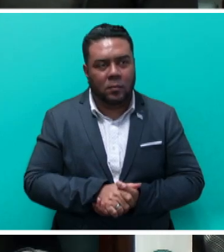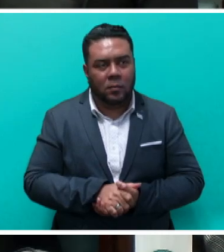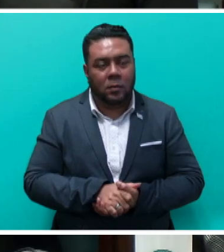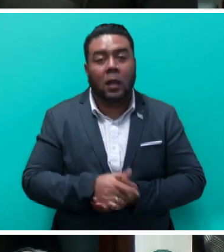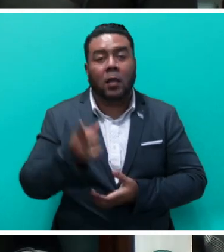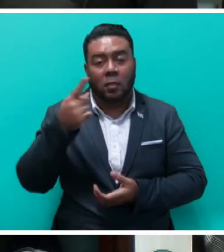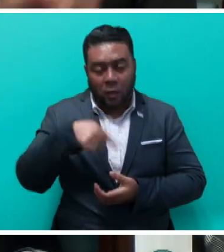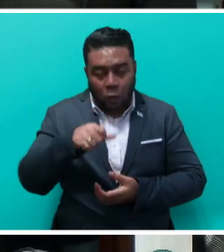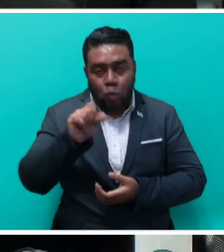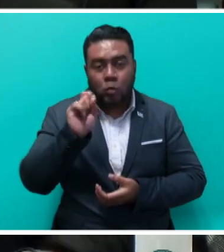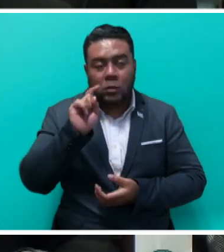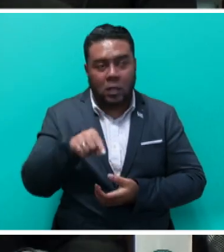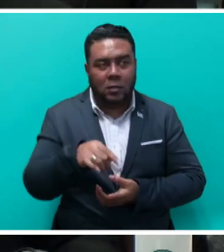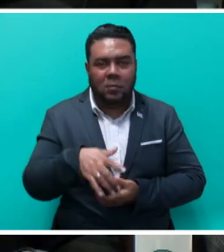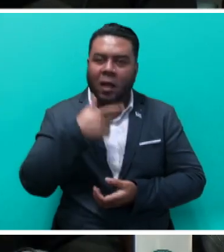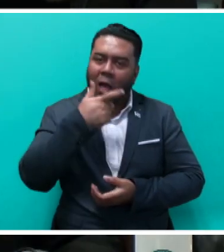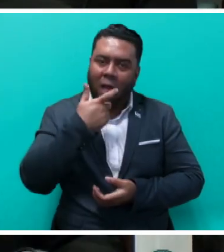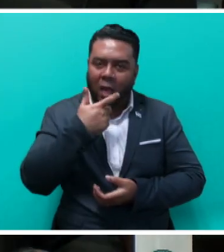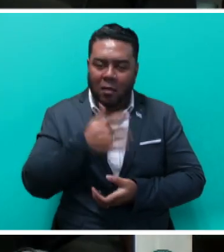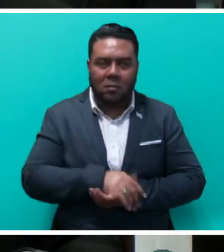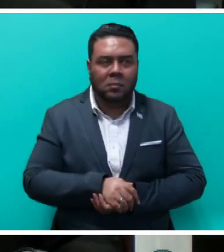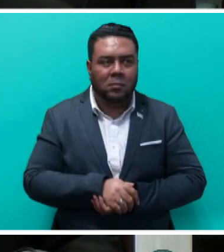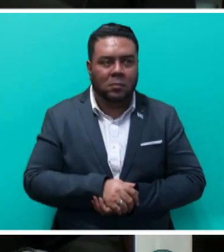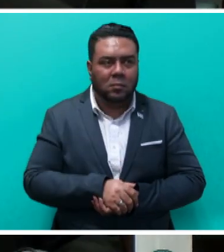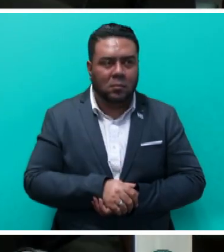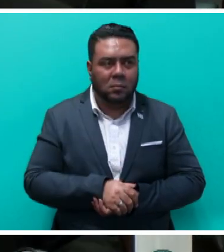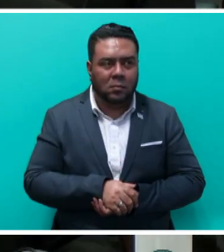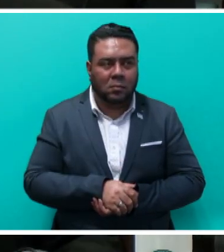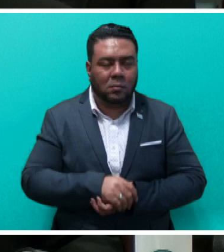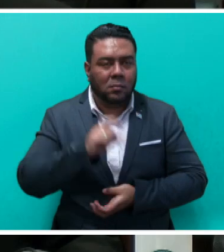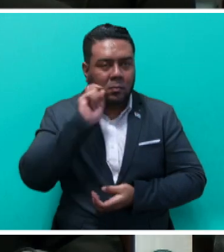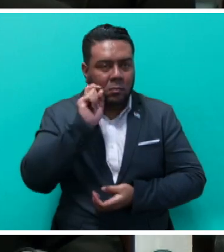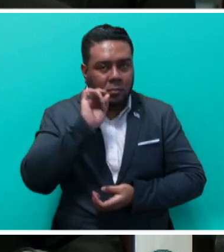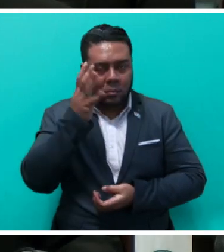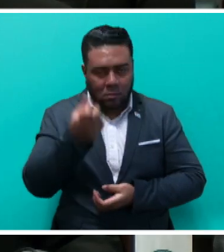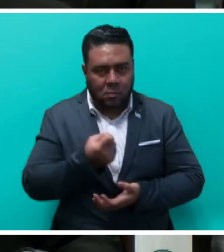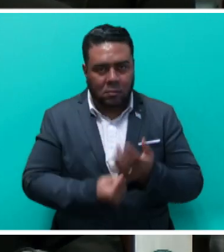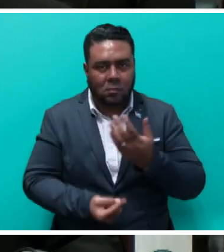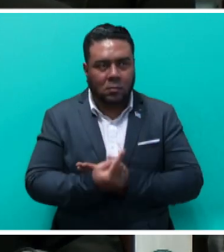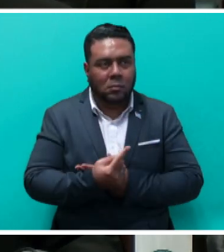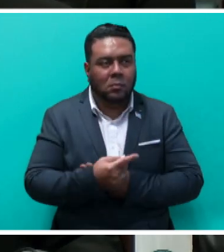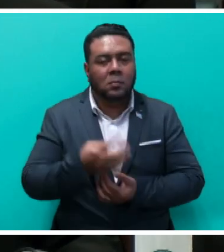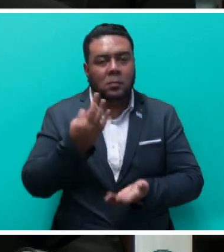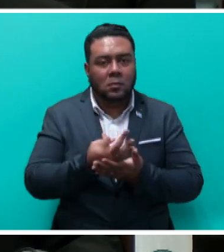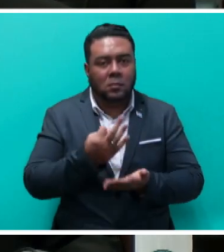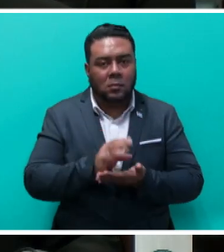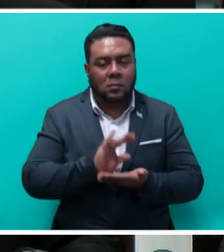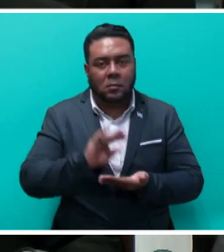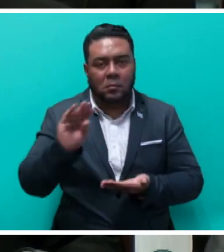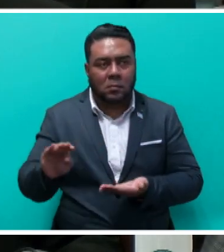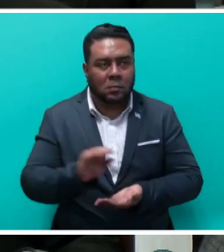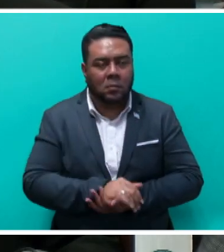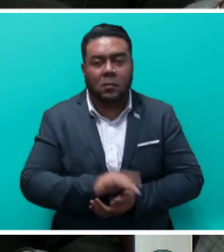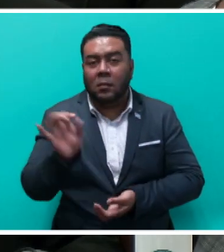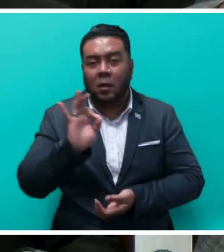use that to say, some kind of funny thing is going because funds are being redeployed. It's nothing funny